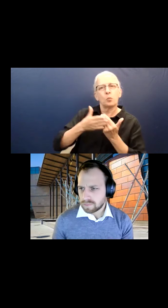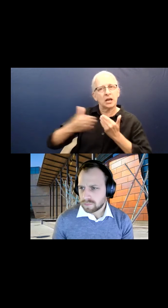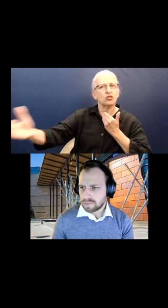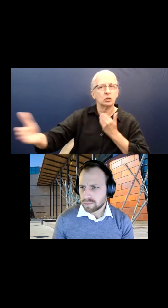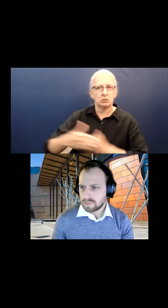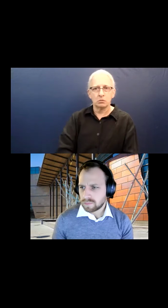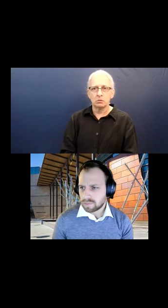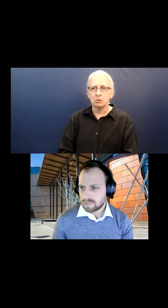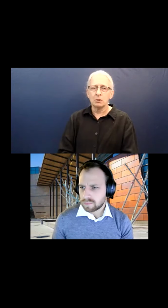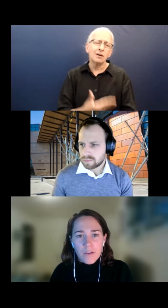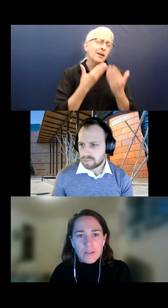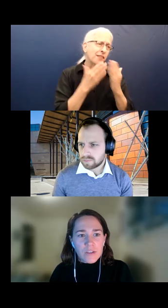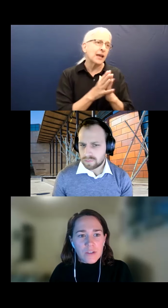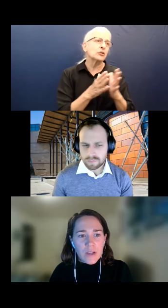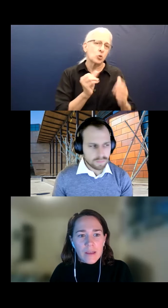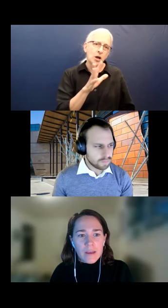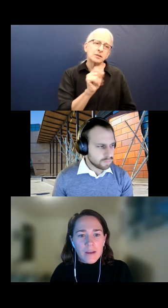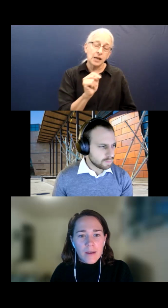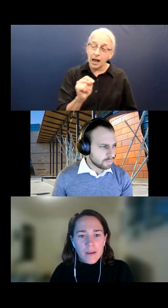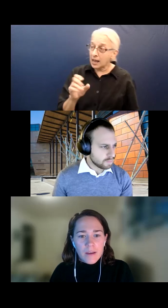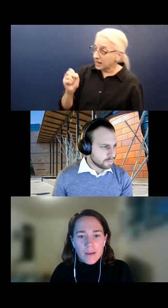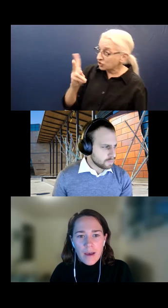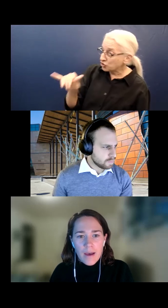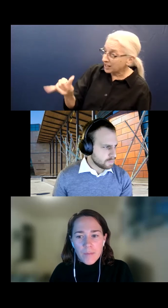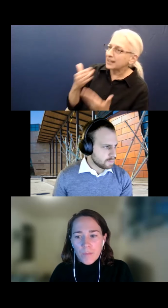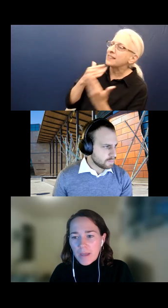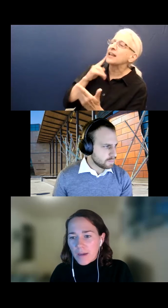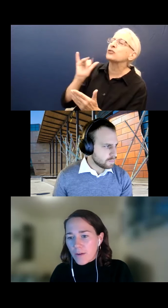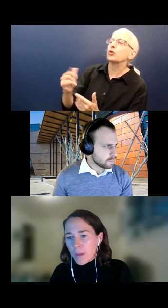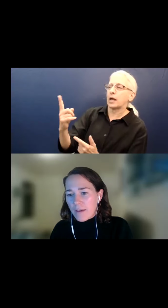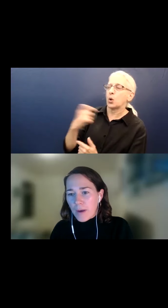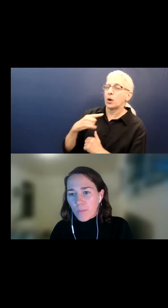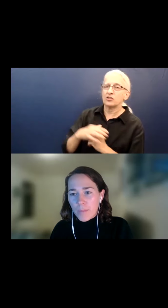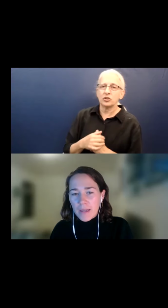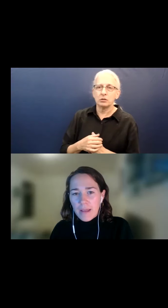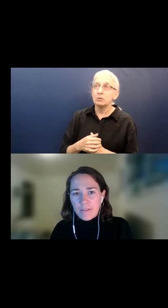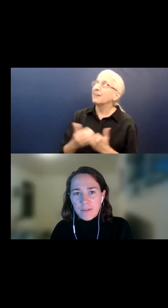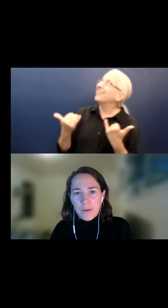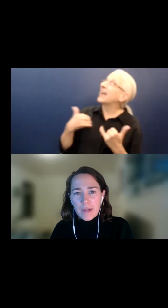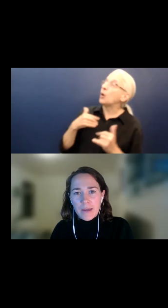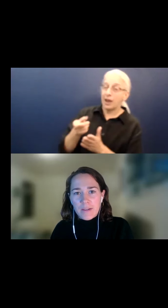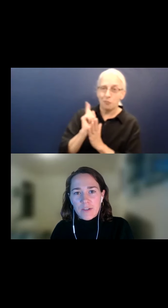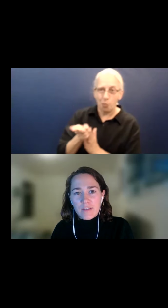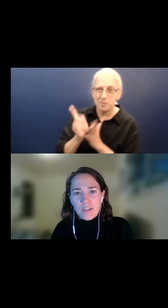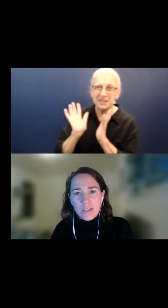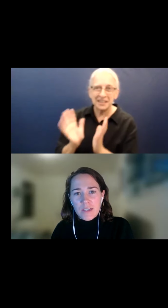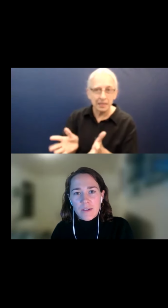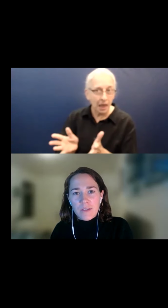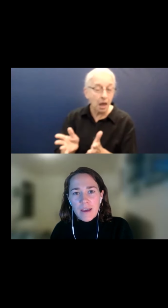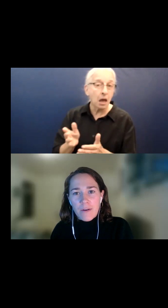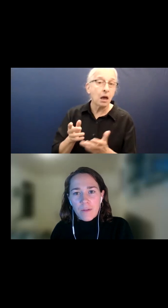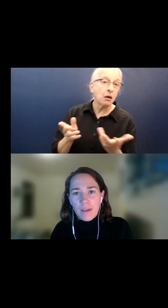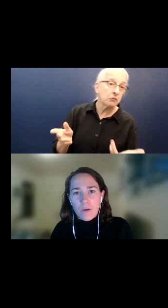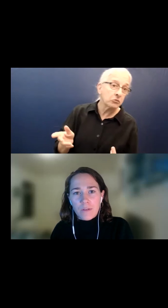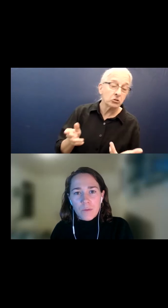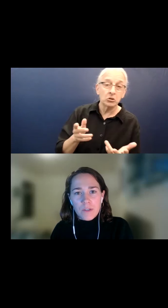Thanks so much, Scott, and thanks for the question, Shelley. We know we have about 1 minute left, so we want to transition to closing